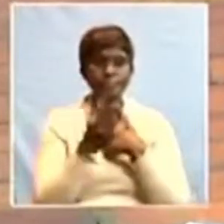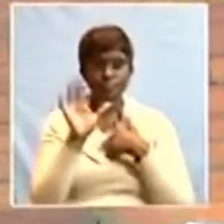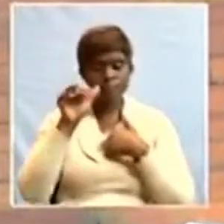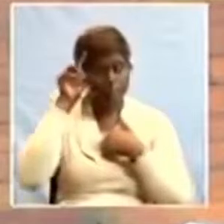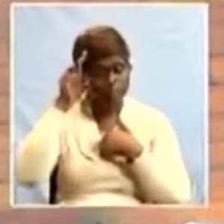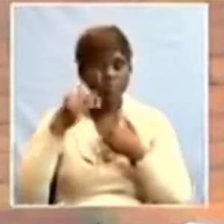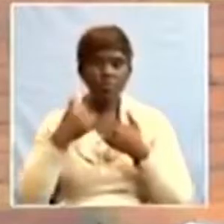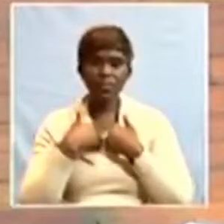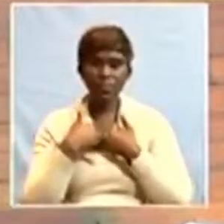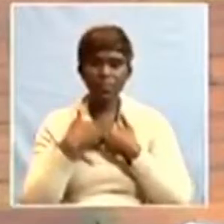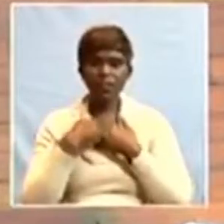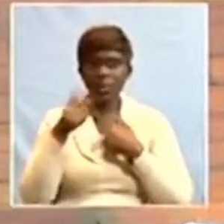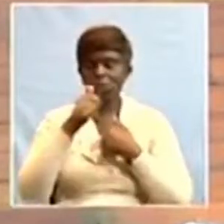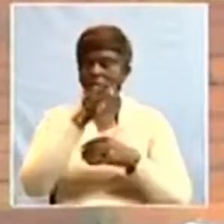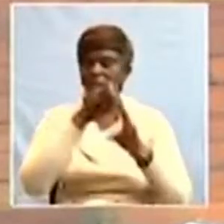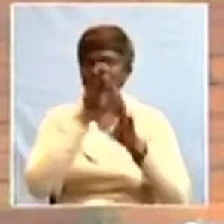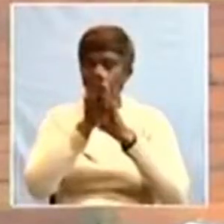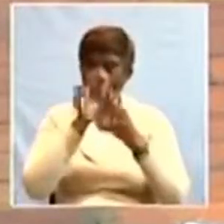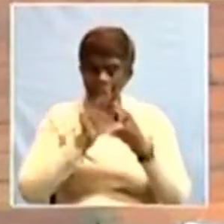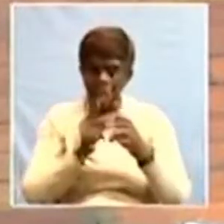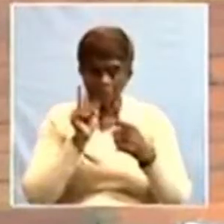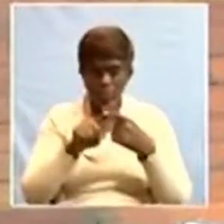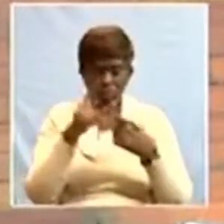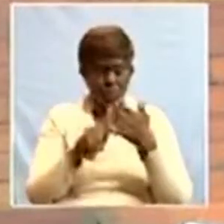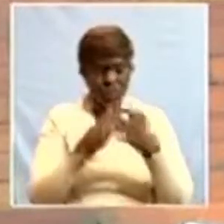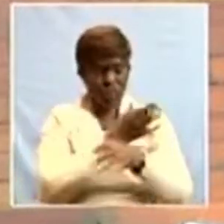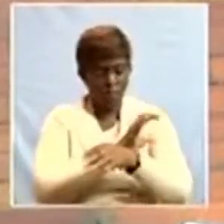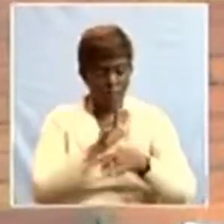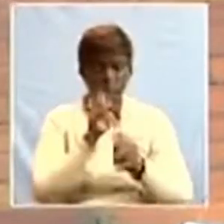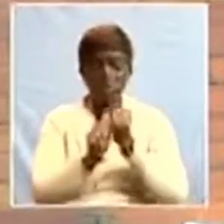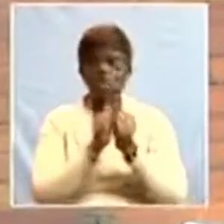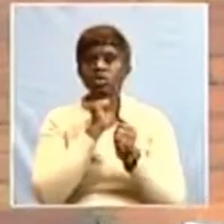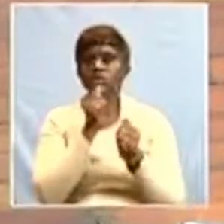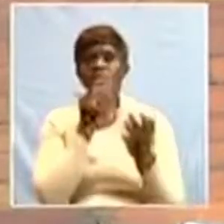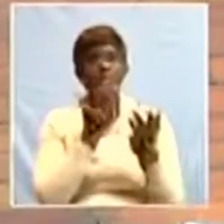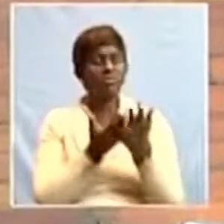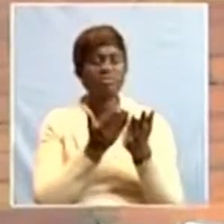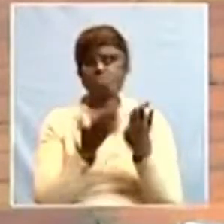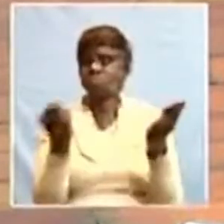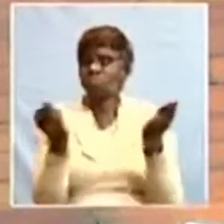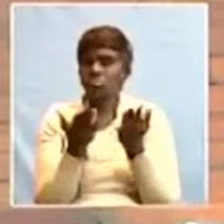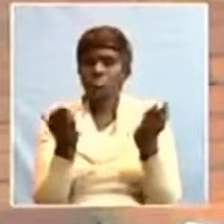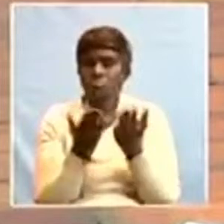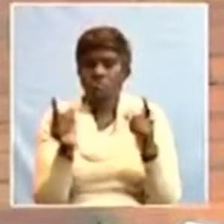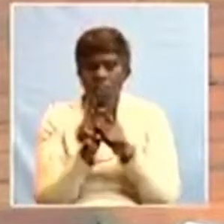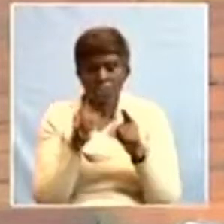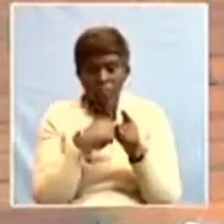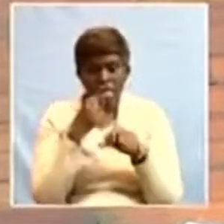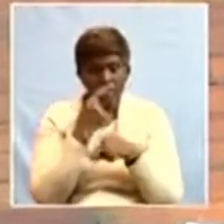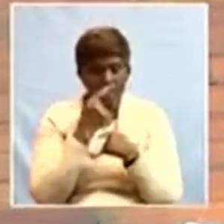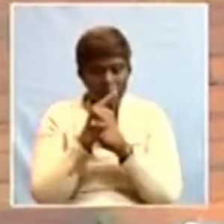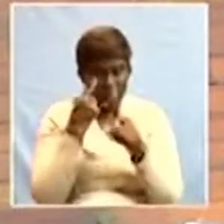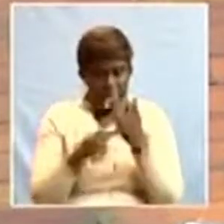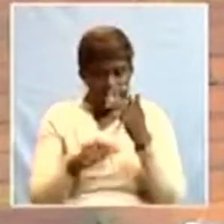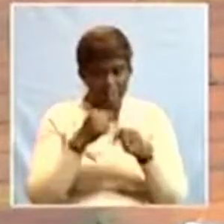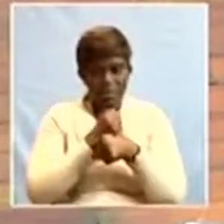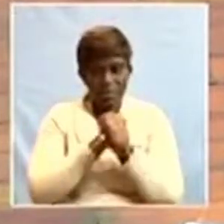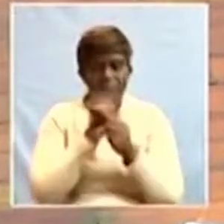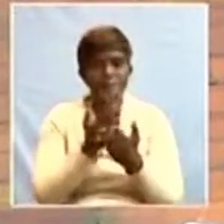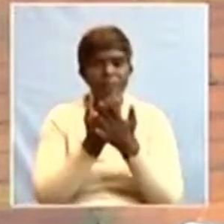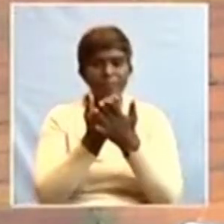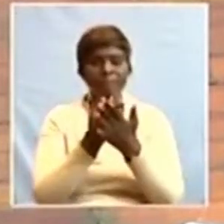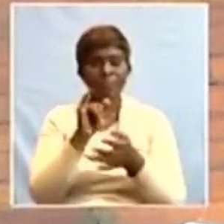ministry has, you referred us to the systems which are not good. And I've just made a submission that